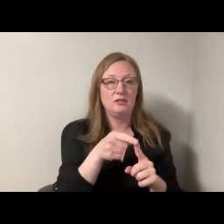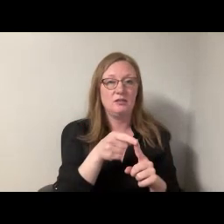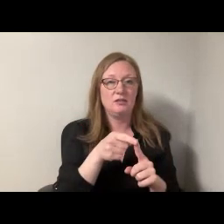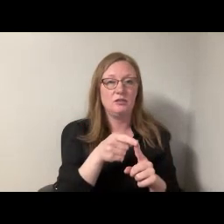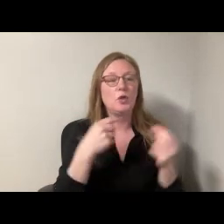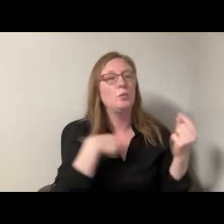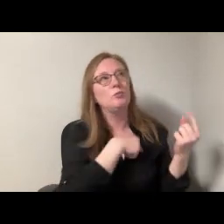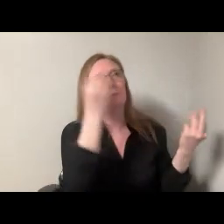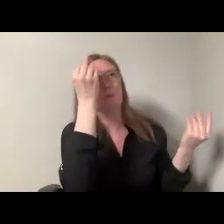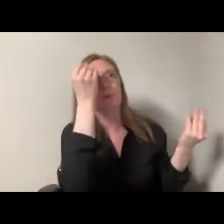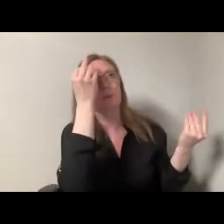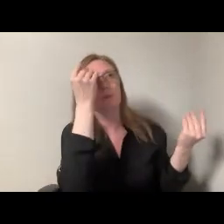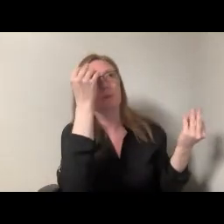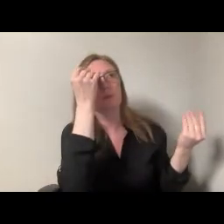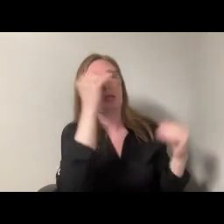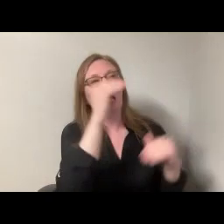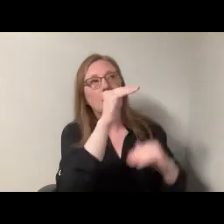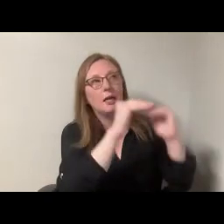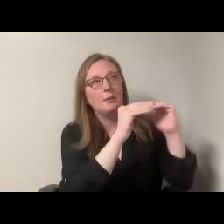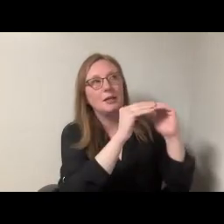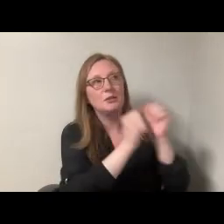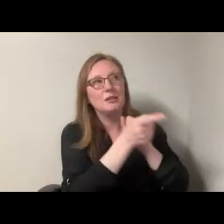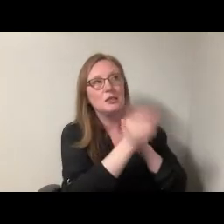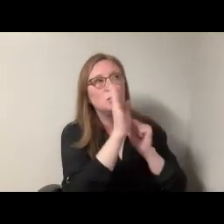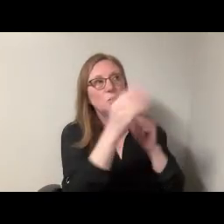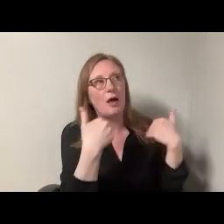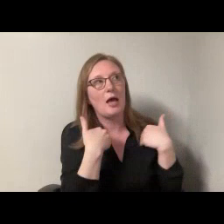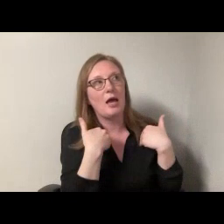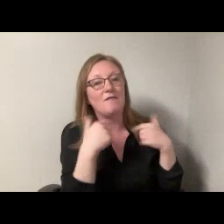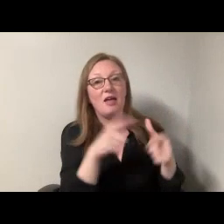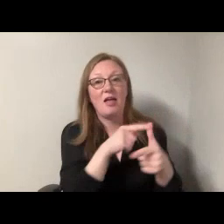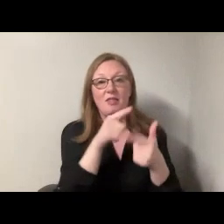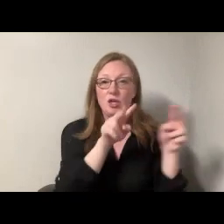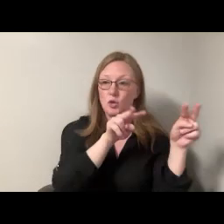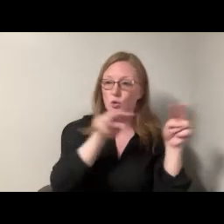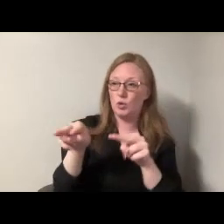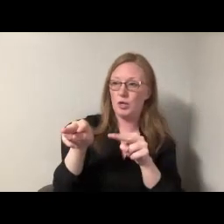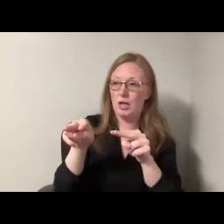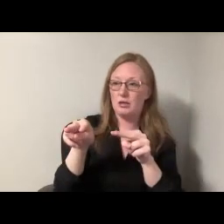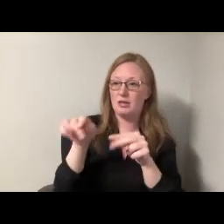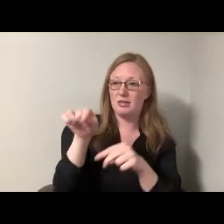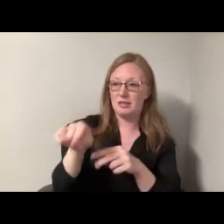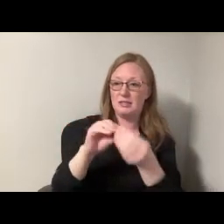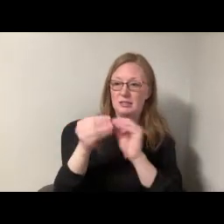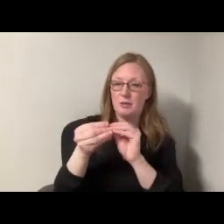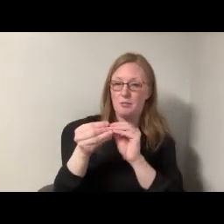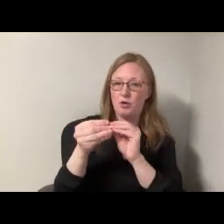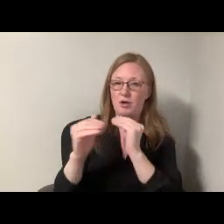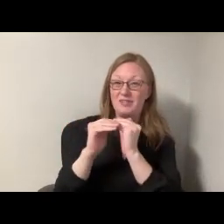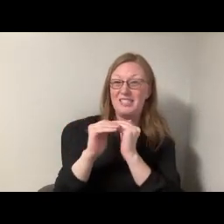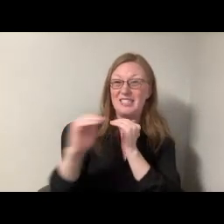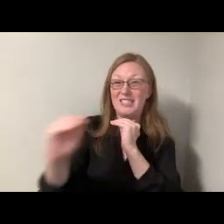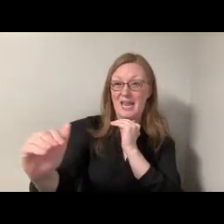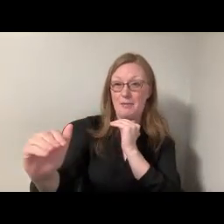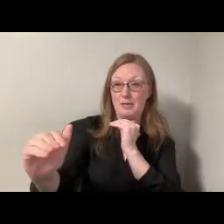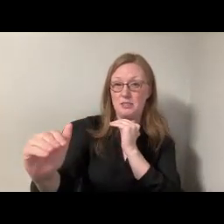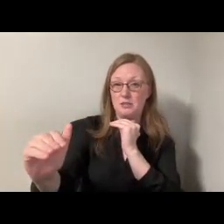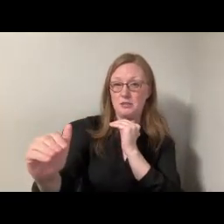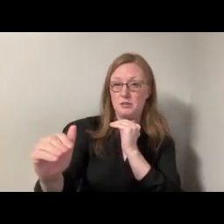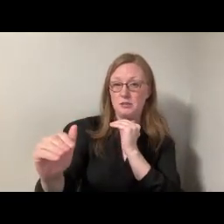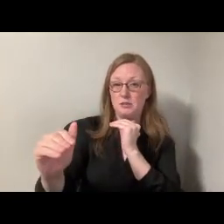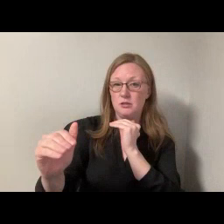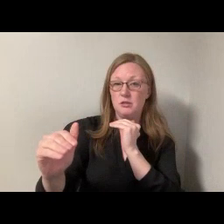the capacity we're going to have it. And then this sustainment level and